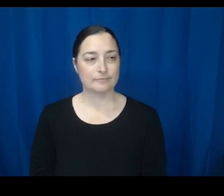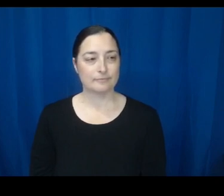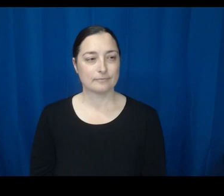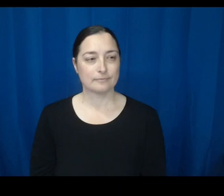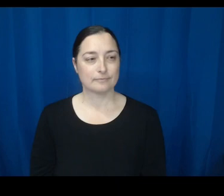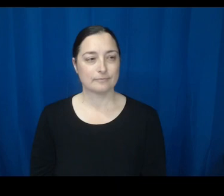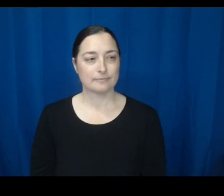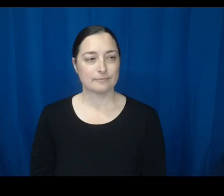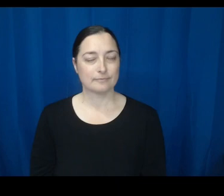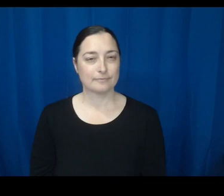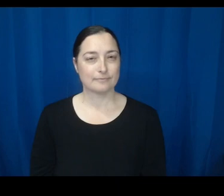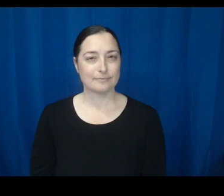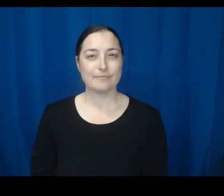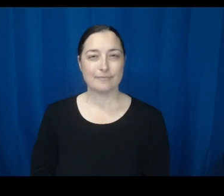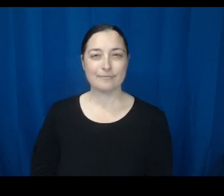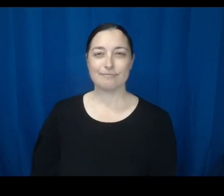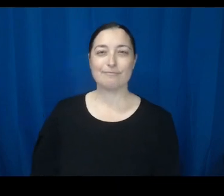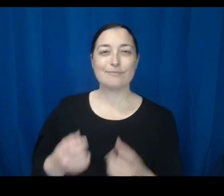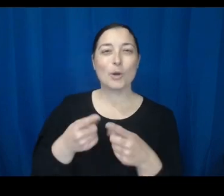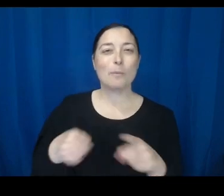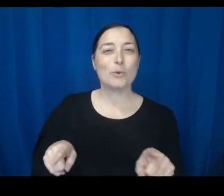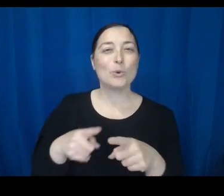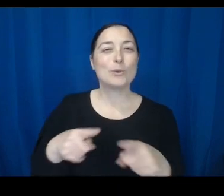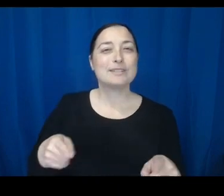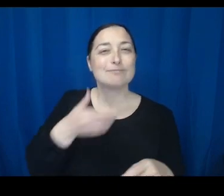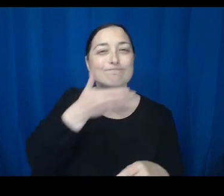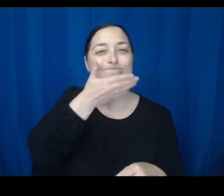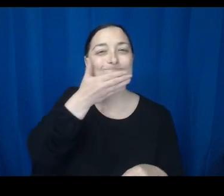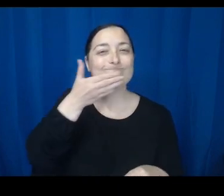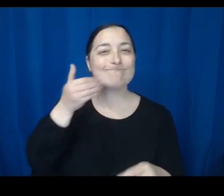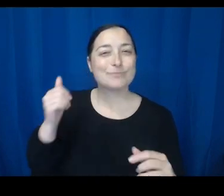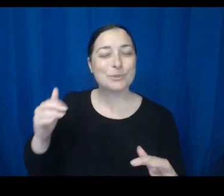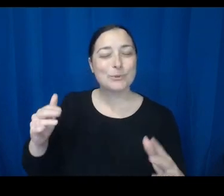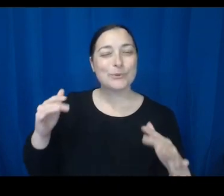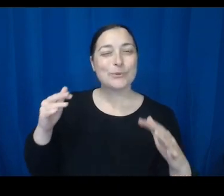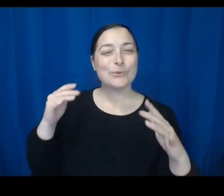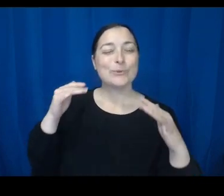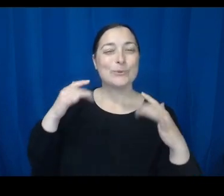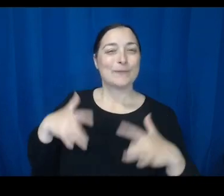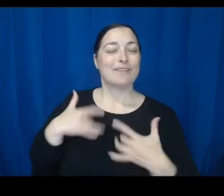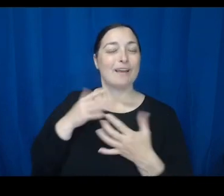sometimes music's definitely helping me get in the zone for this one. Yes.